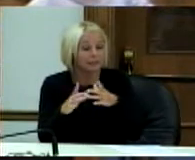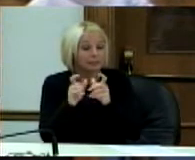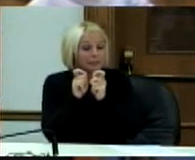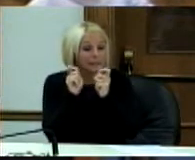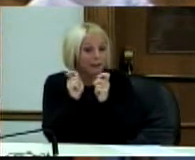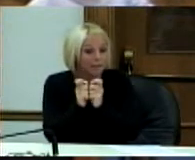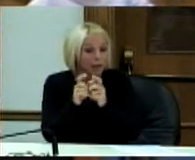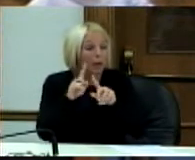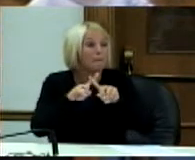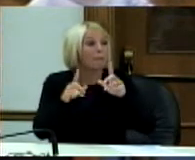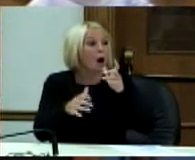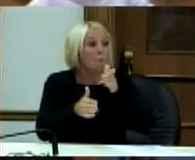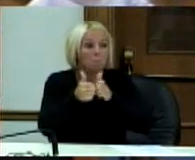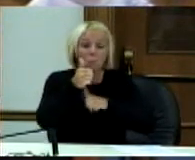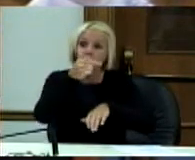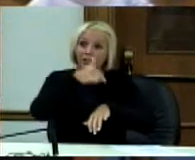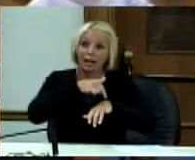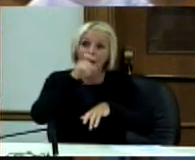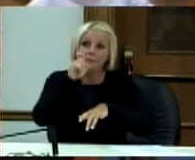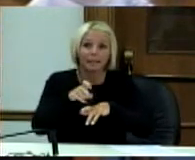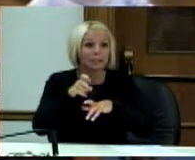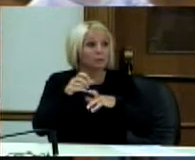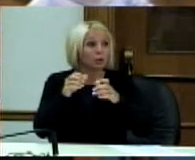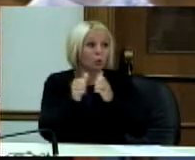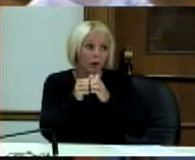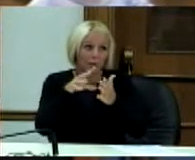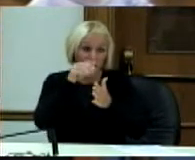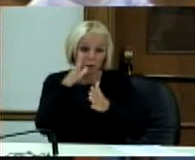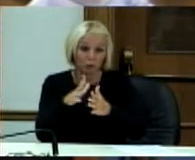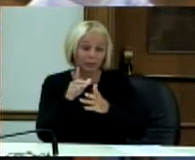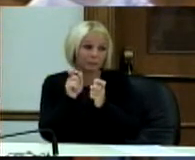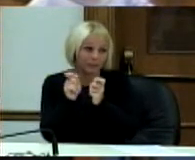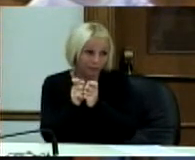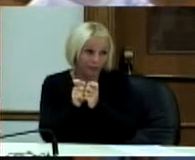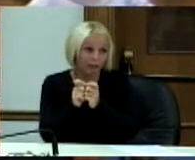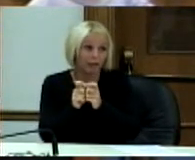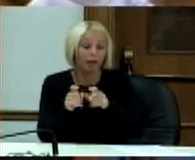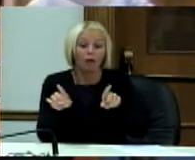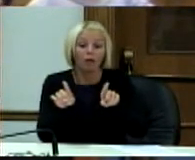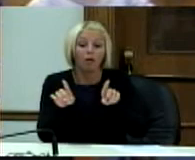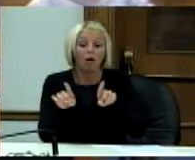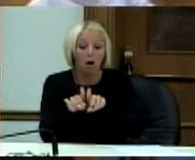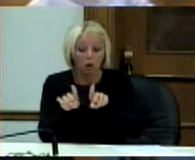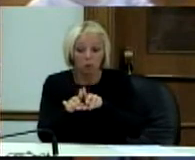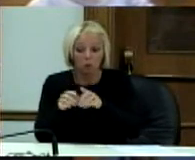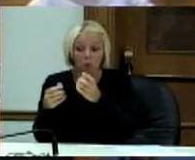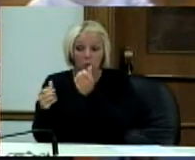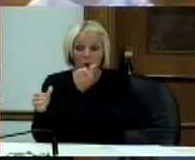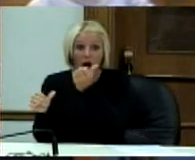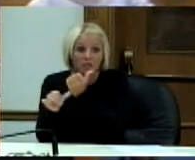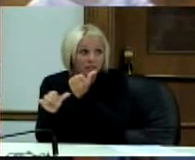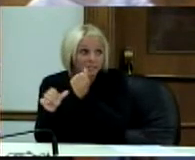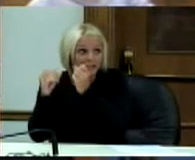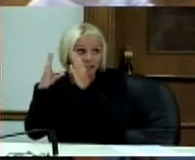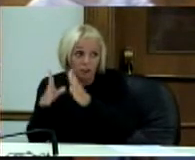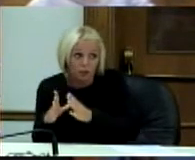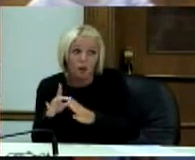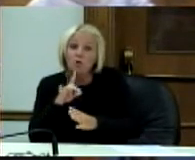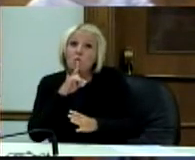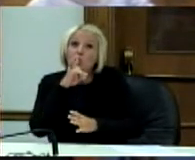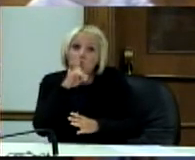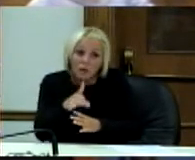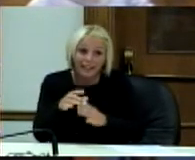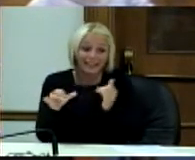students directly, but most of their time needs to be with students directly. Even if they're assisting teachers, they're really assisting